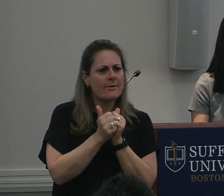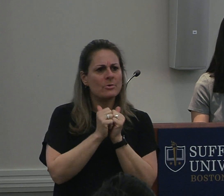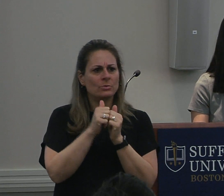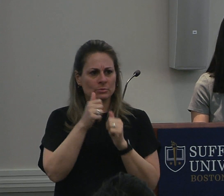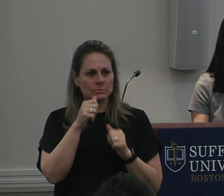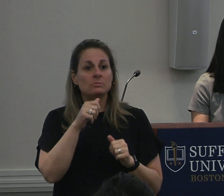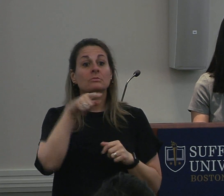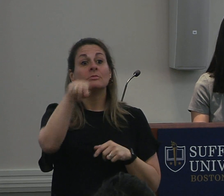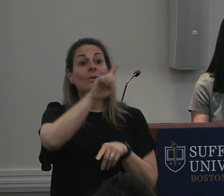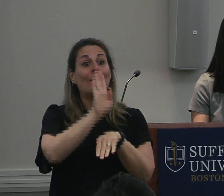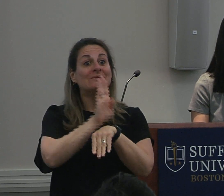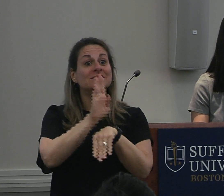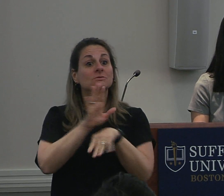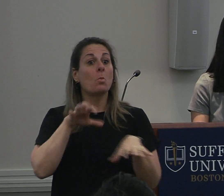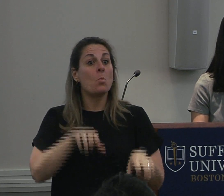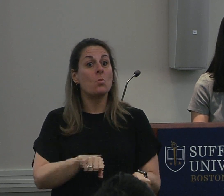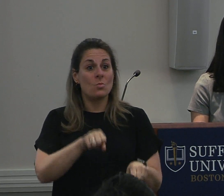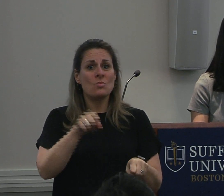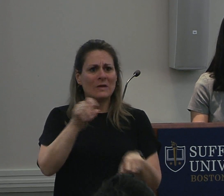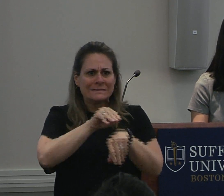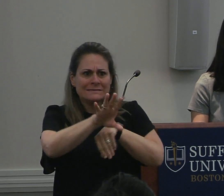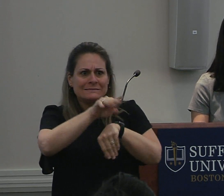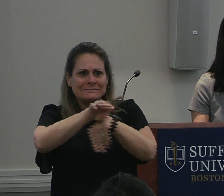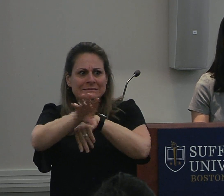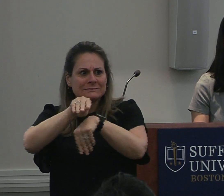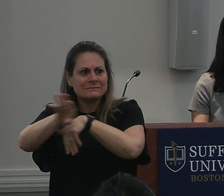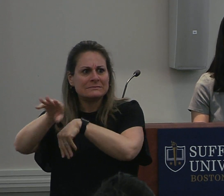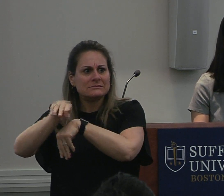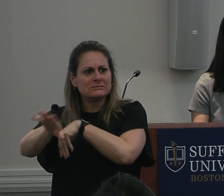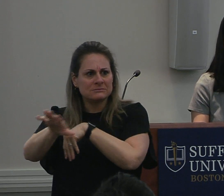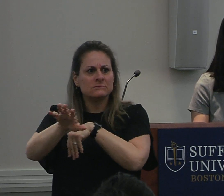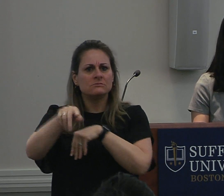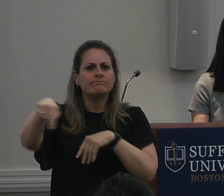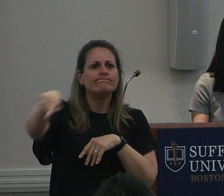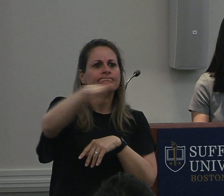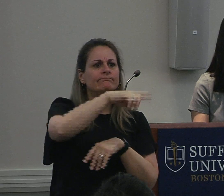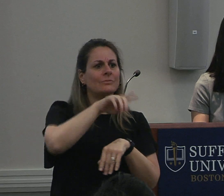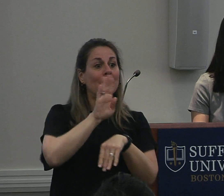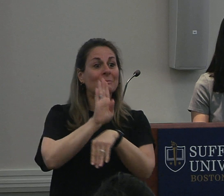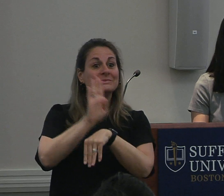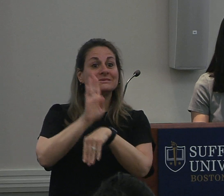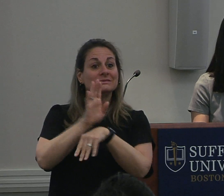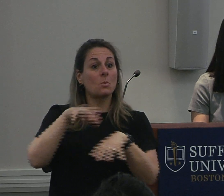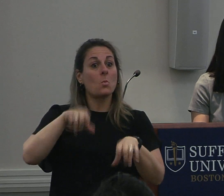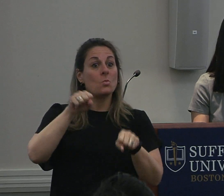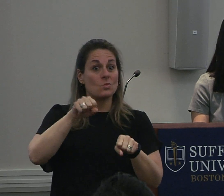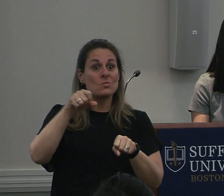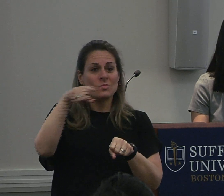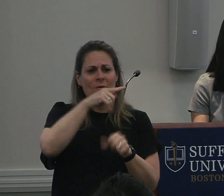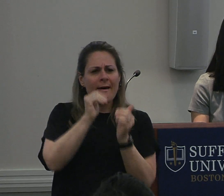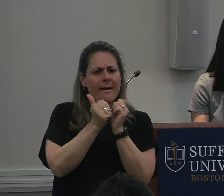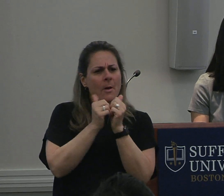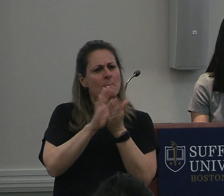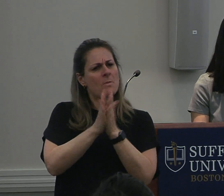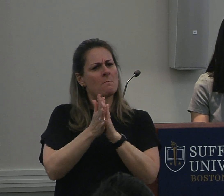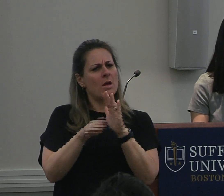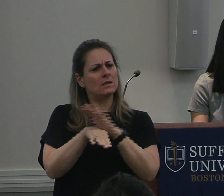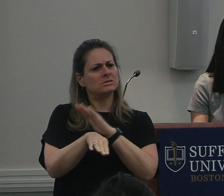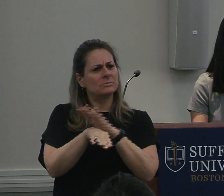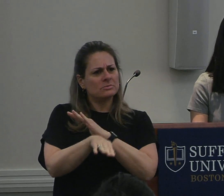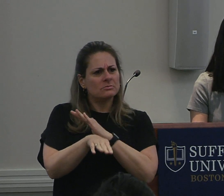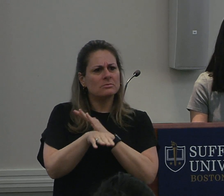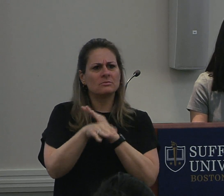opportunities that we're creating across the city also have pipelines and workforce development pathways for the disability